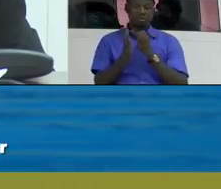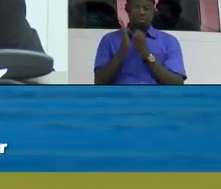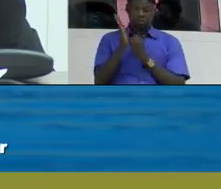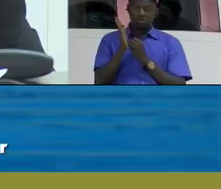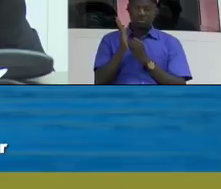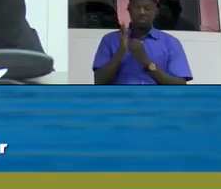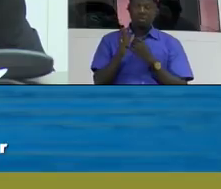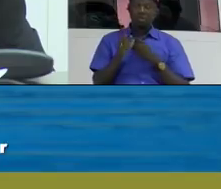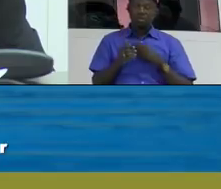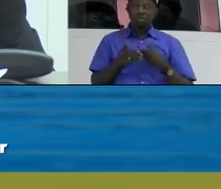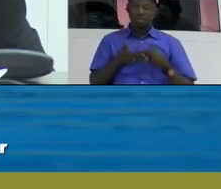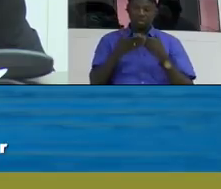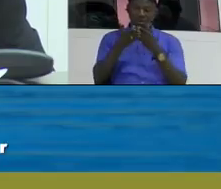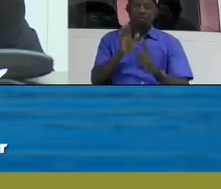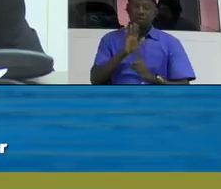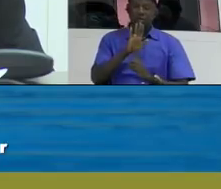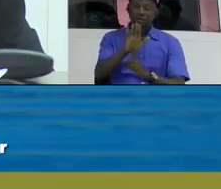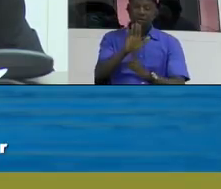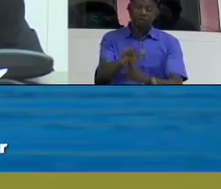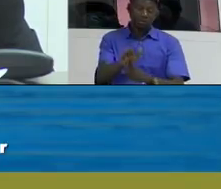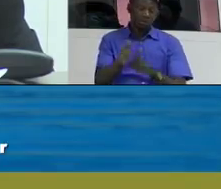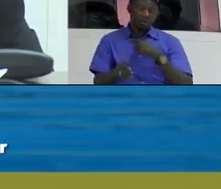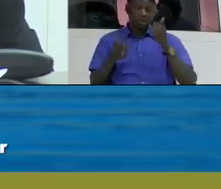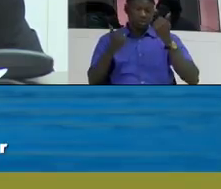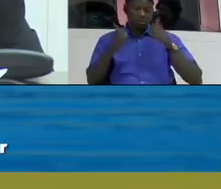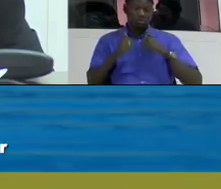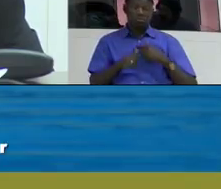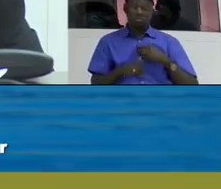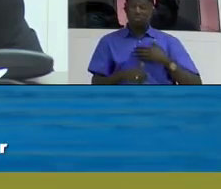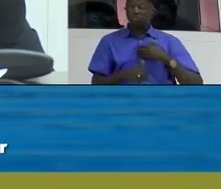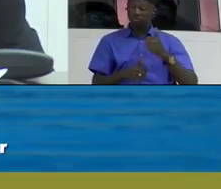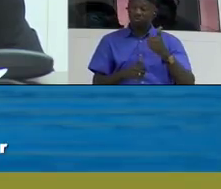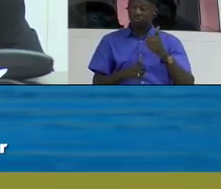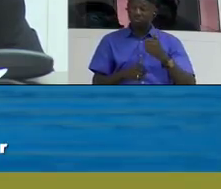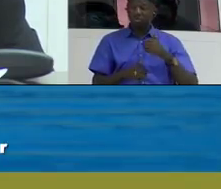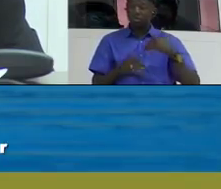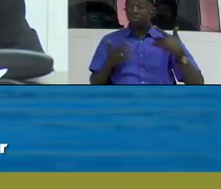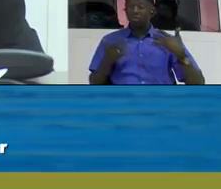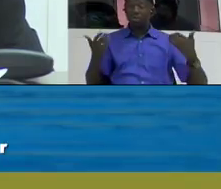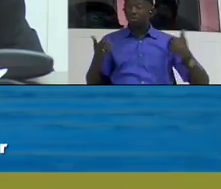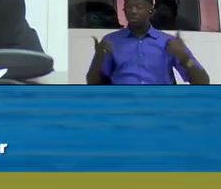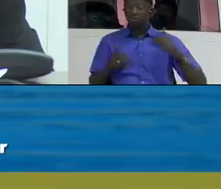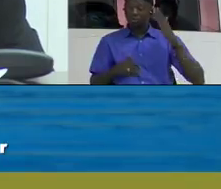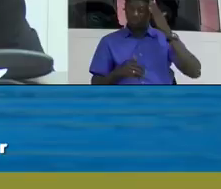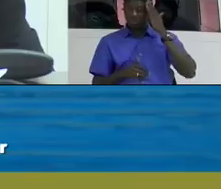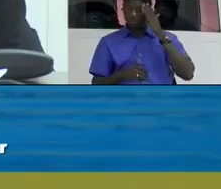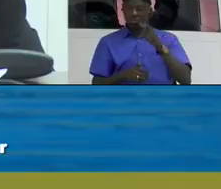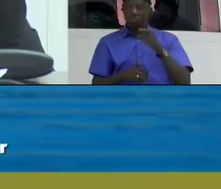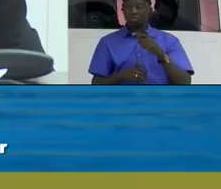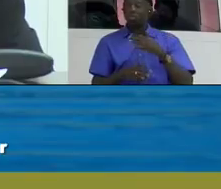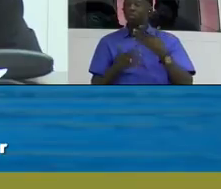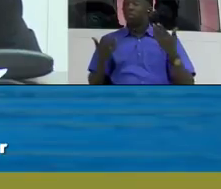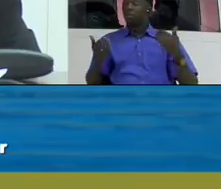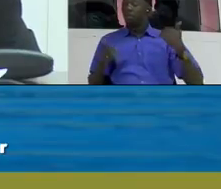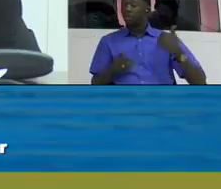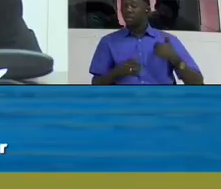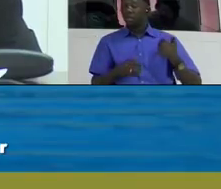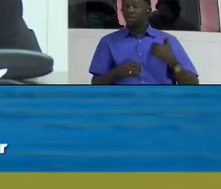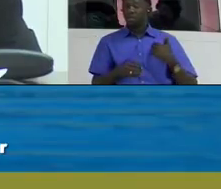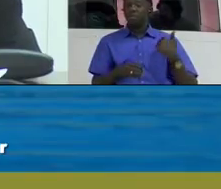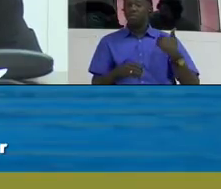example, they happen to be prominent Gambians, prominent Gambian